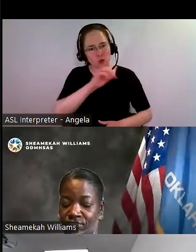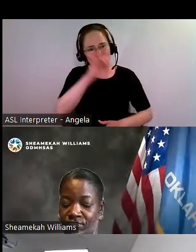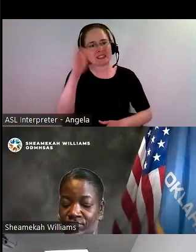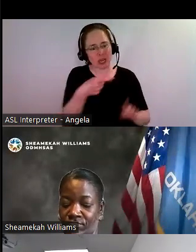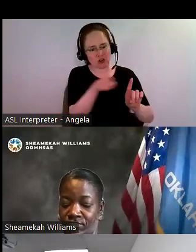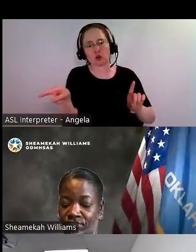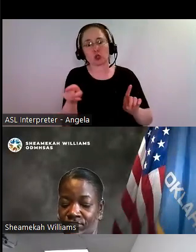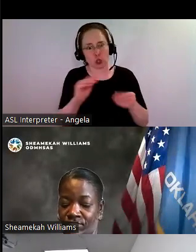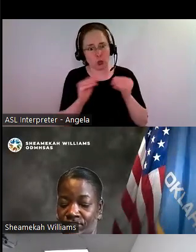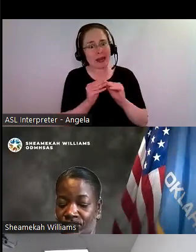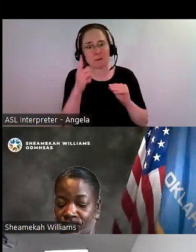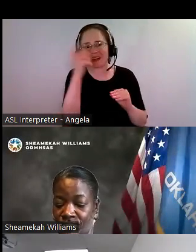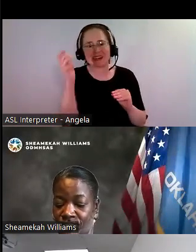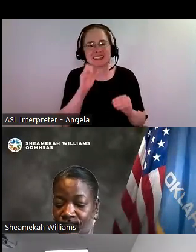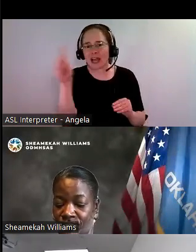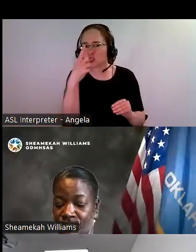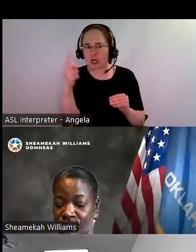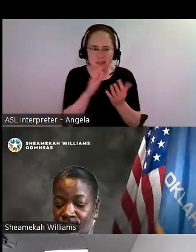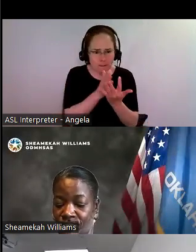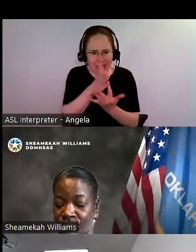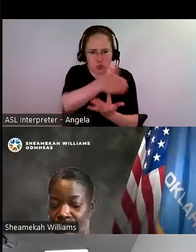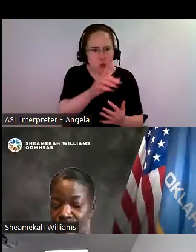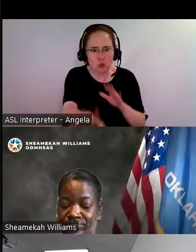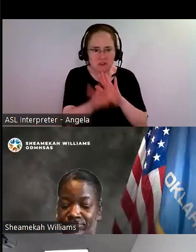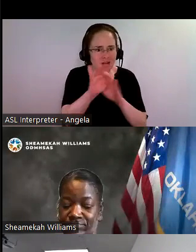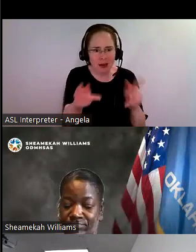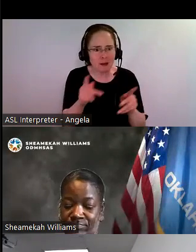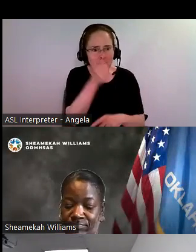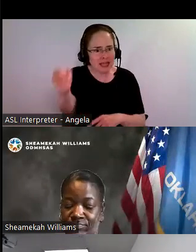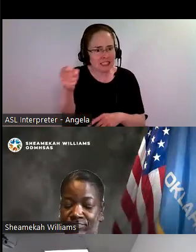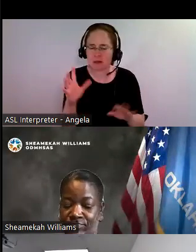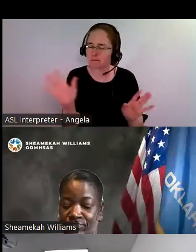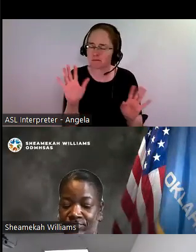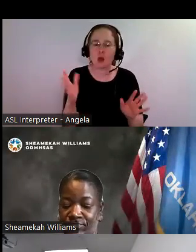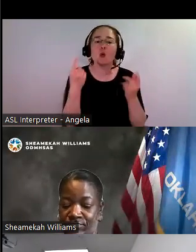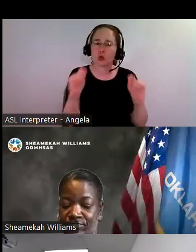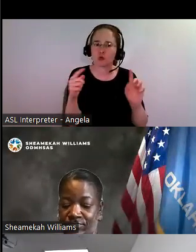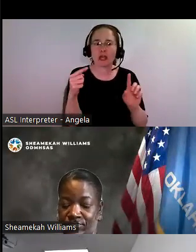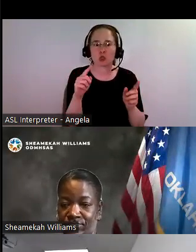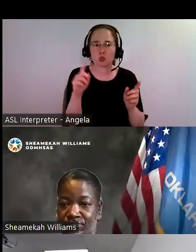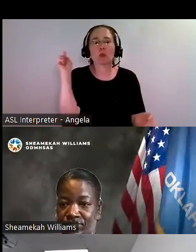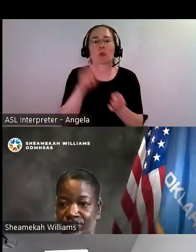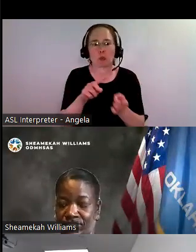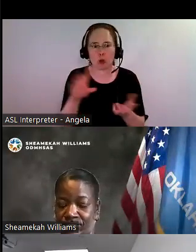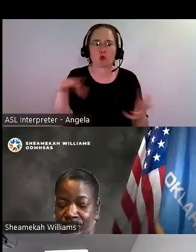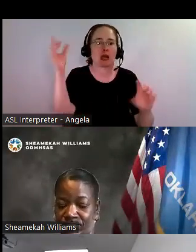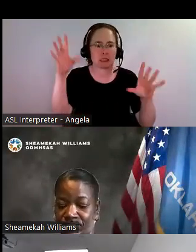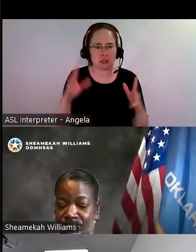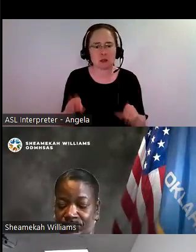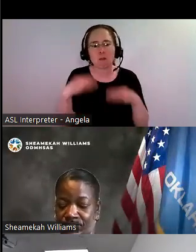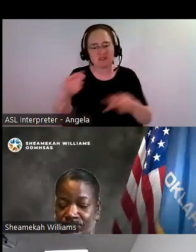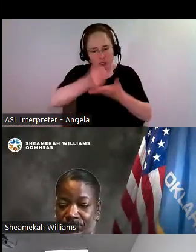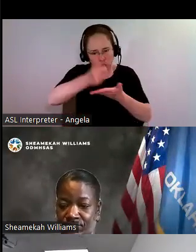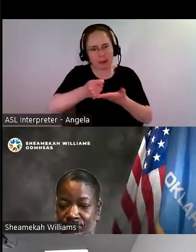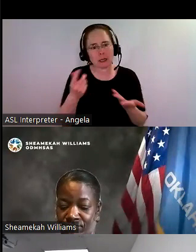rate, because it's not just a pass through to find placement. We're doing everything that we can do to divert that crisis and provide treatment in our general ways of